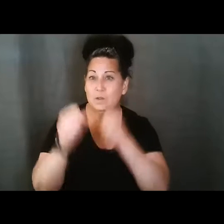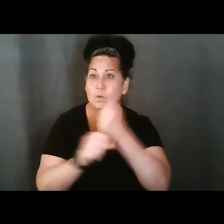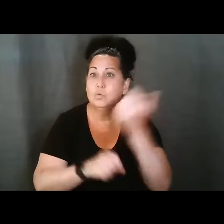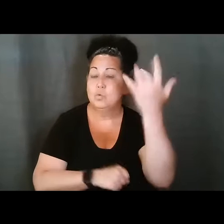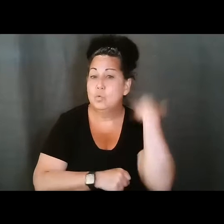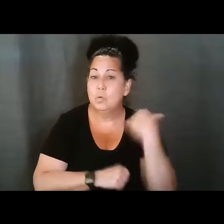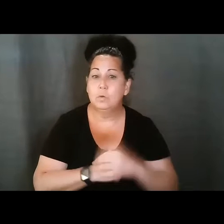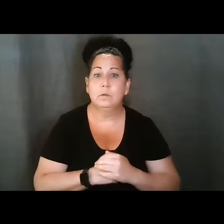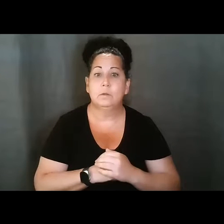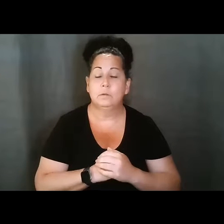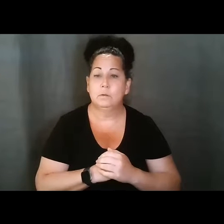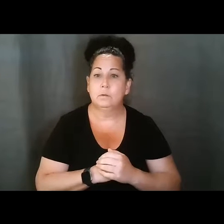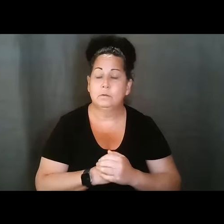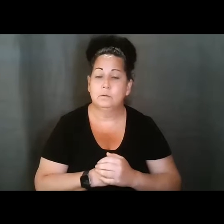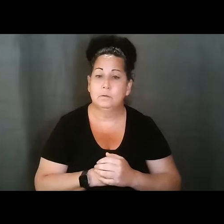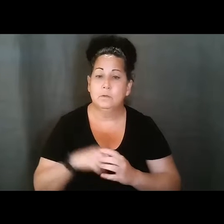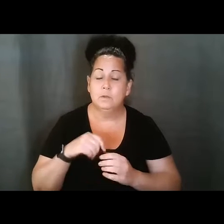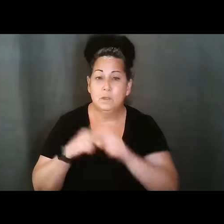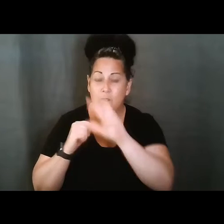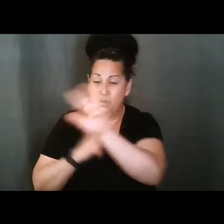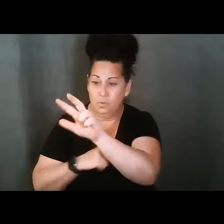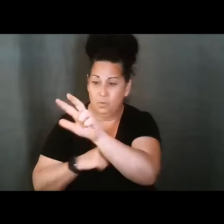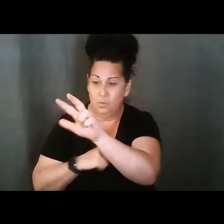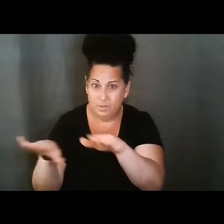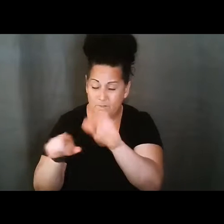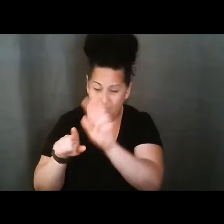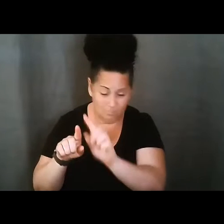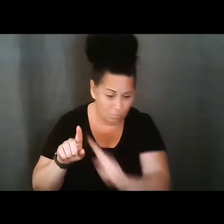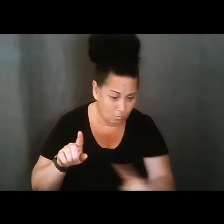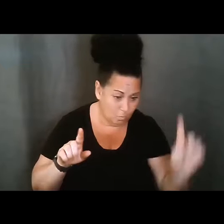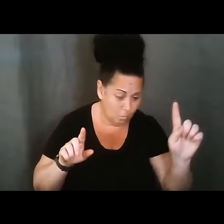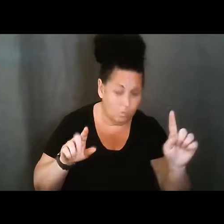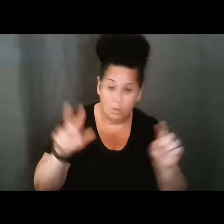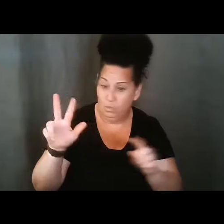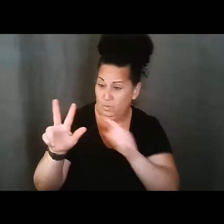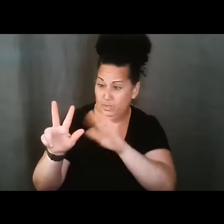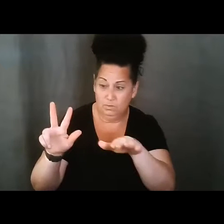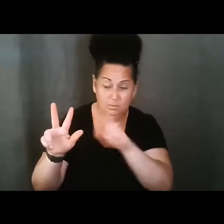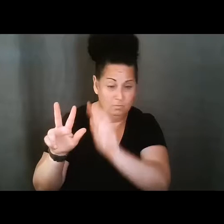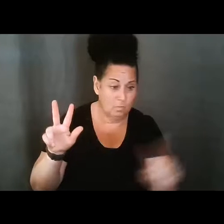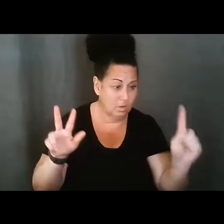another alarming factor, 1 in 3 of these are either Hispanic or Black.